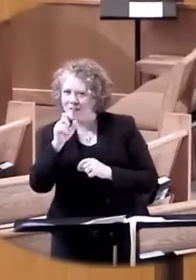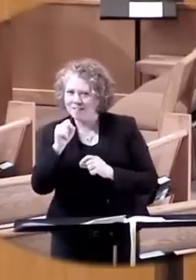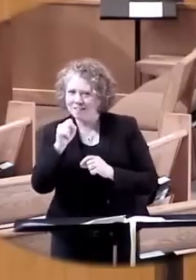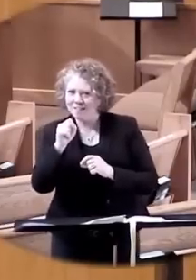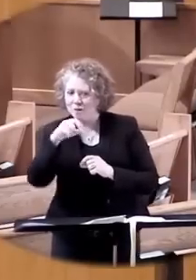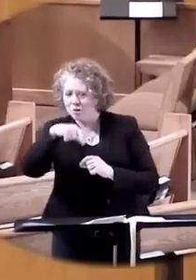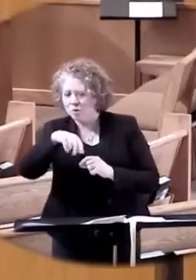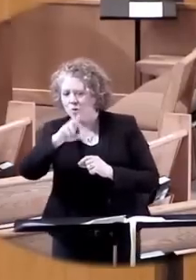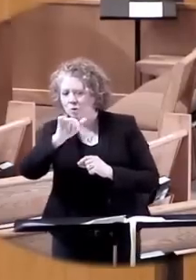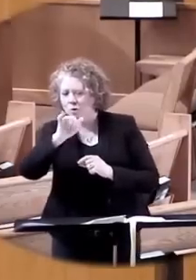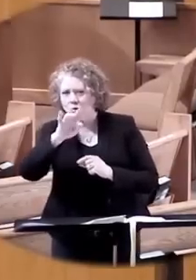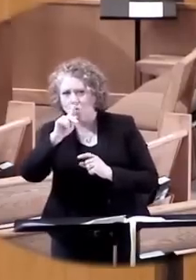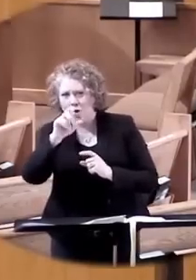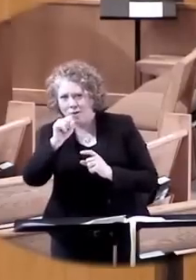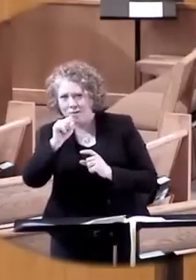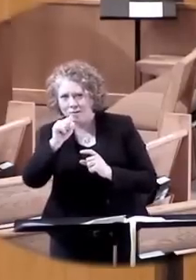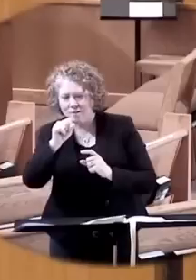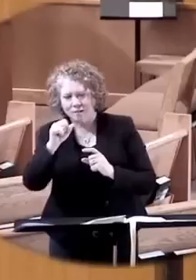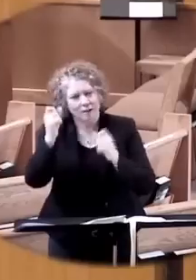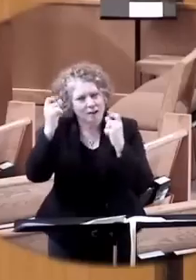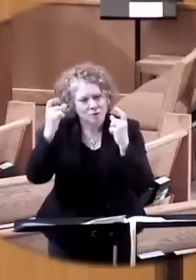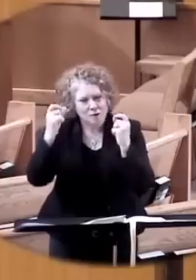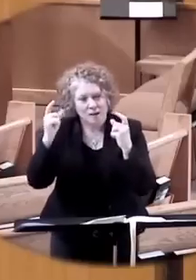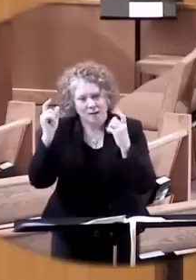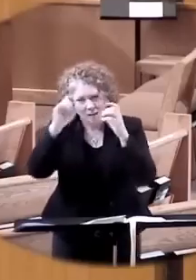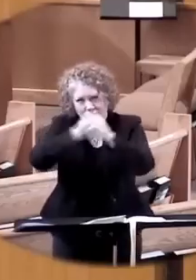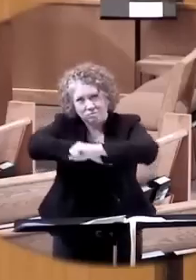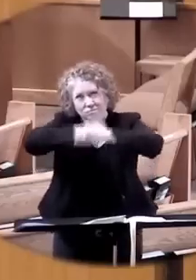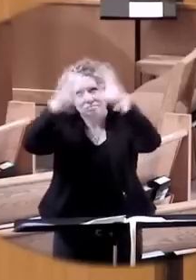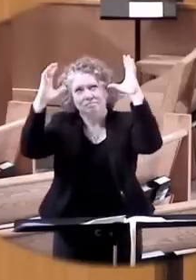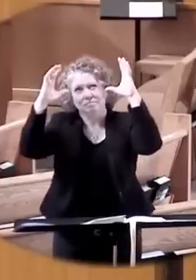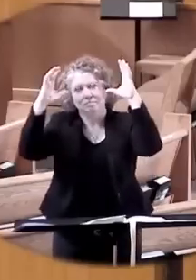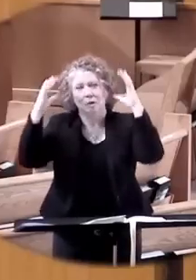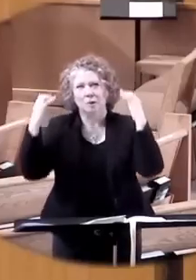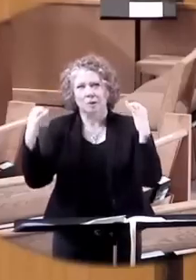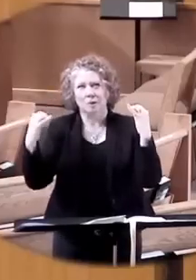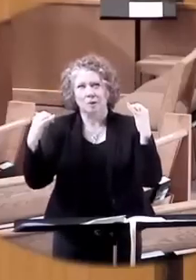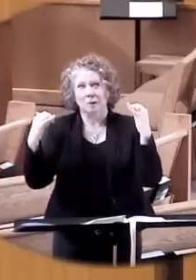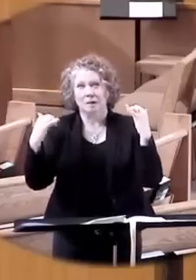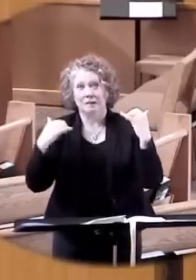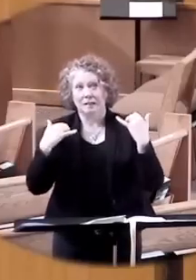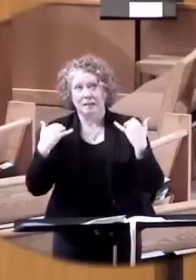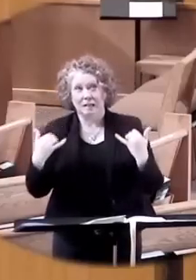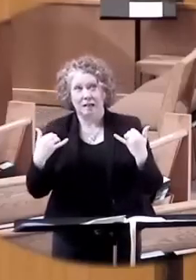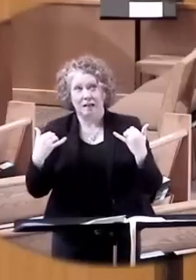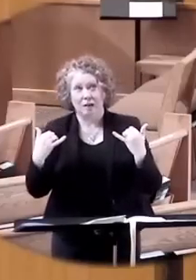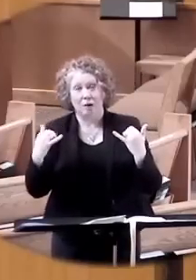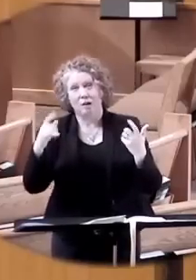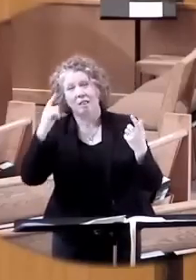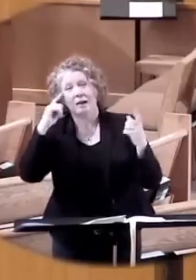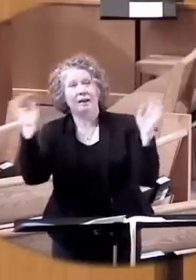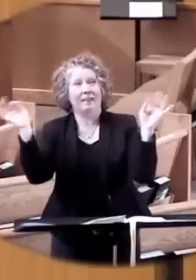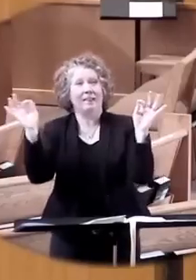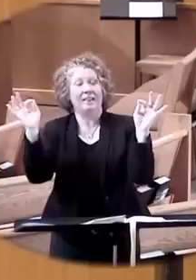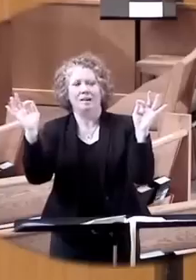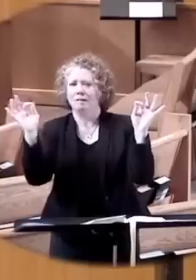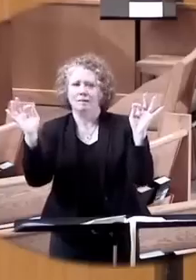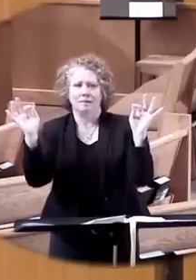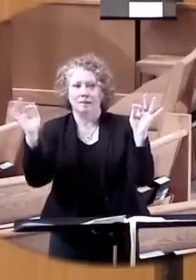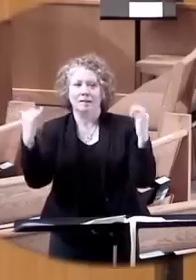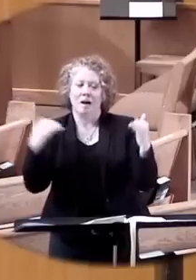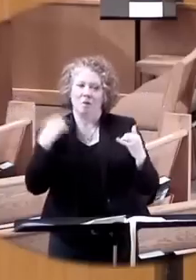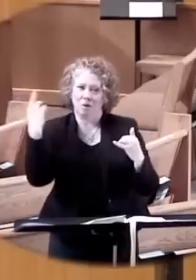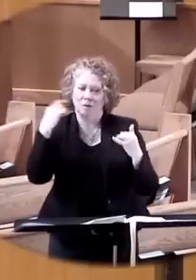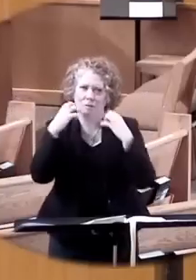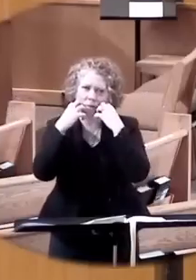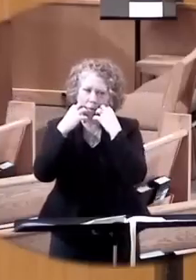Precious, that we do not any longer wish to take for granted. As we hold one